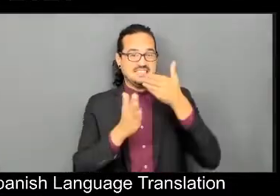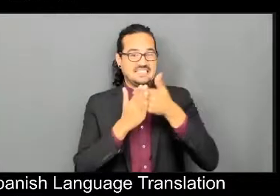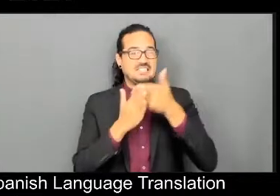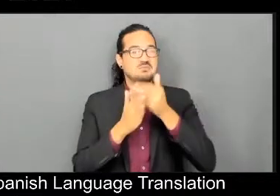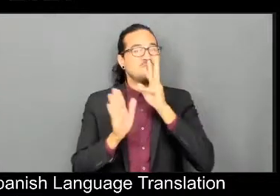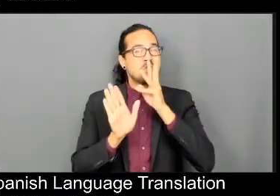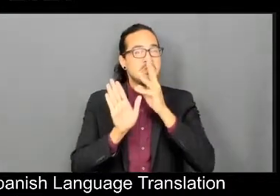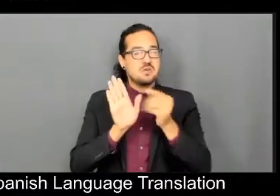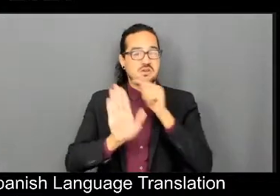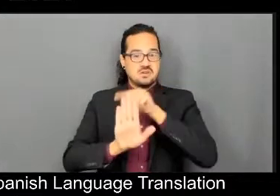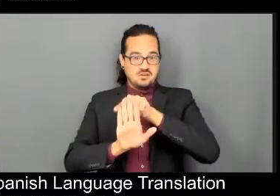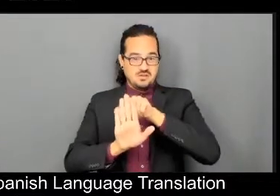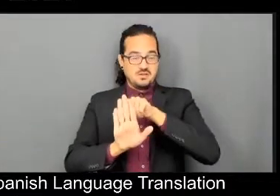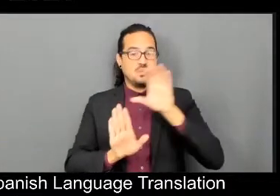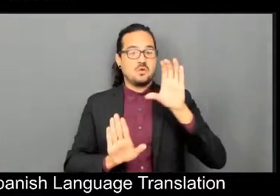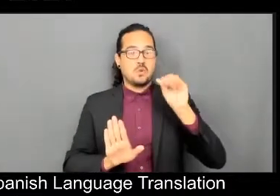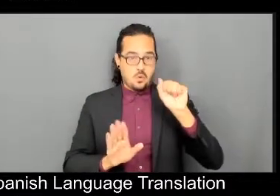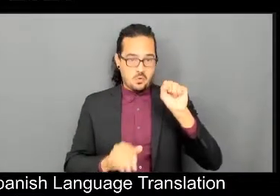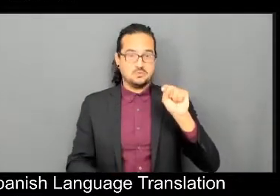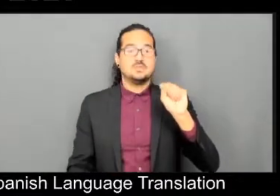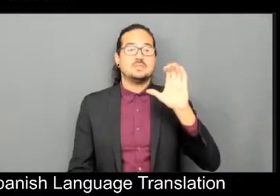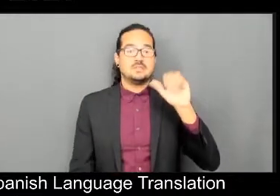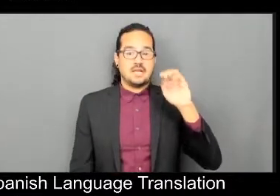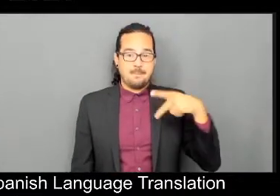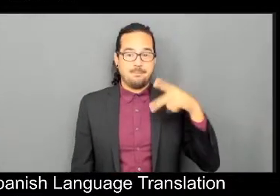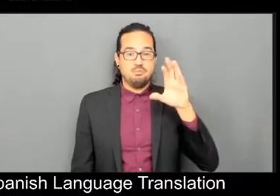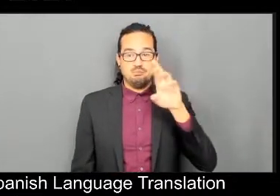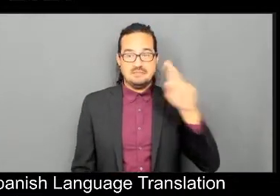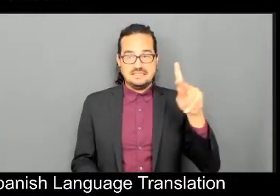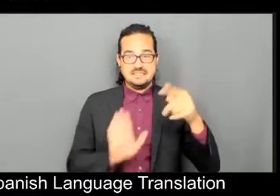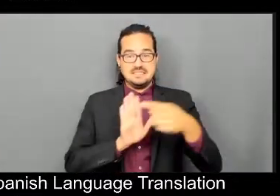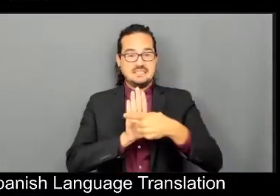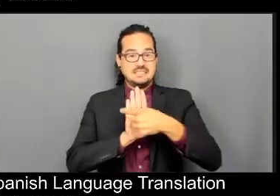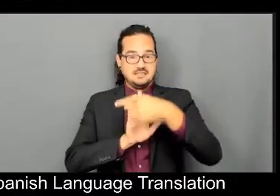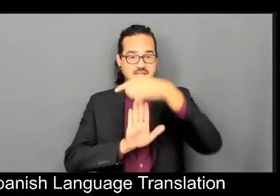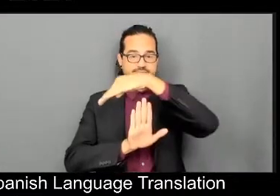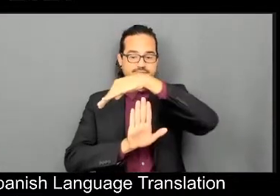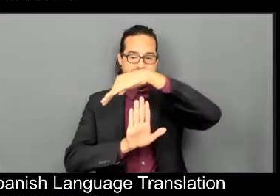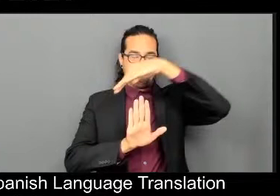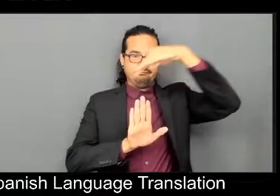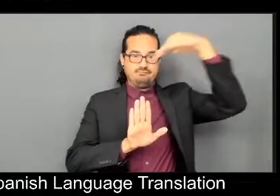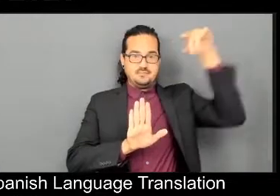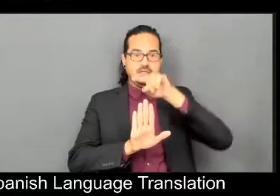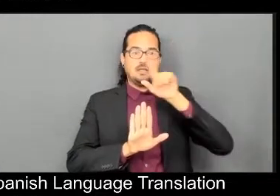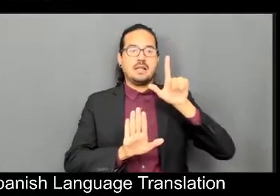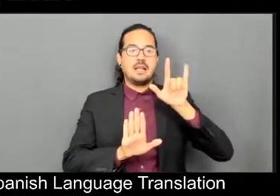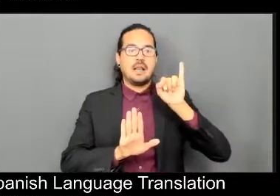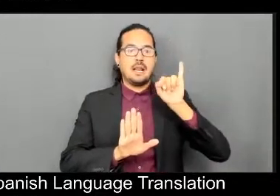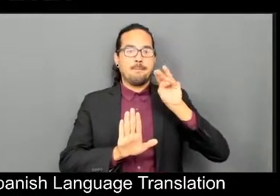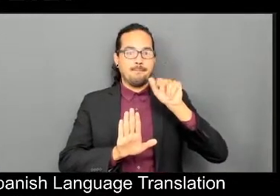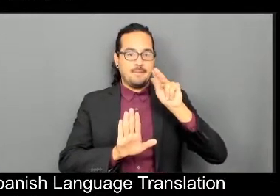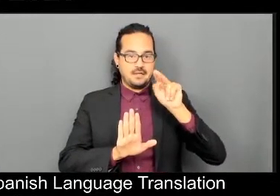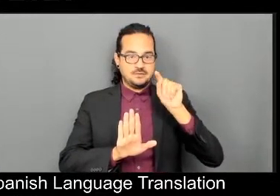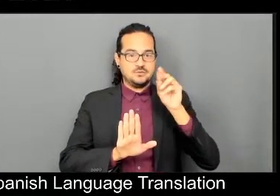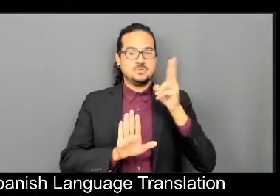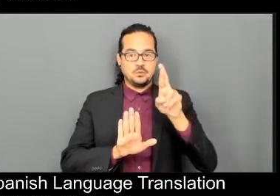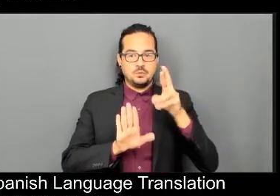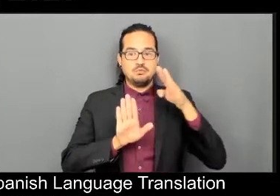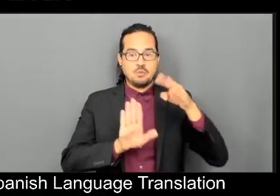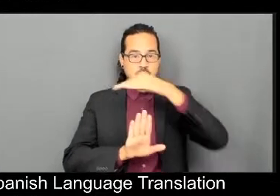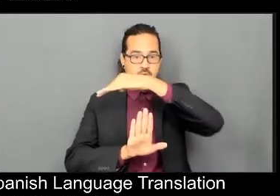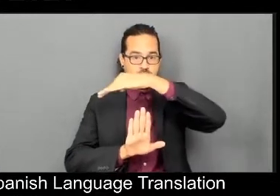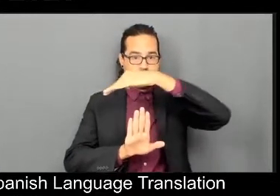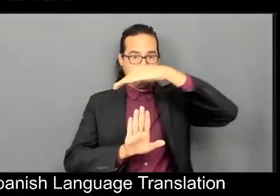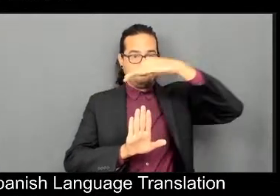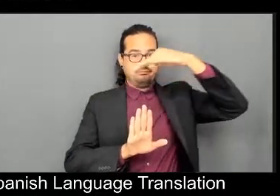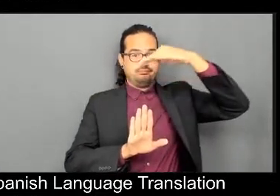The major roads coming down in is Limatour Road. Limatour Road runs up and also comes